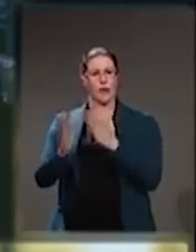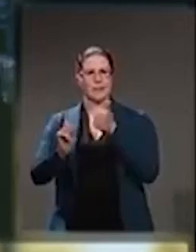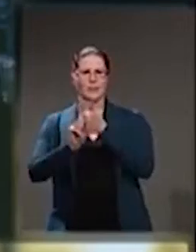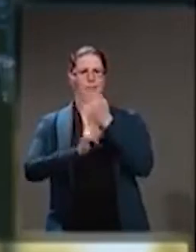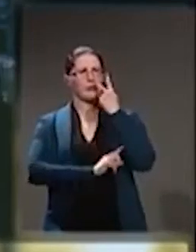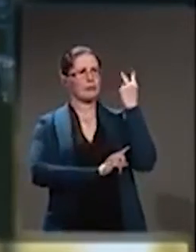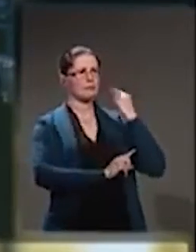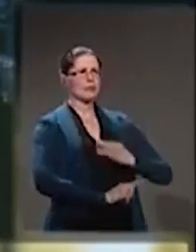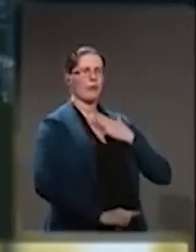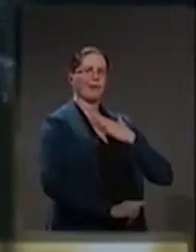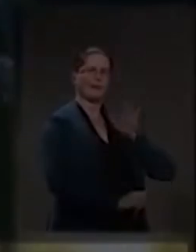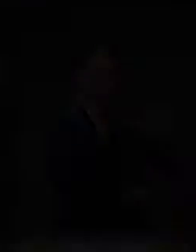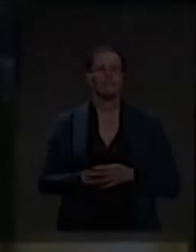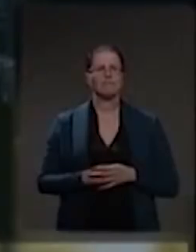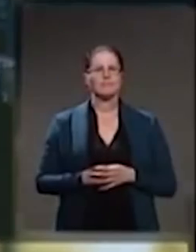with the story. Olesia?